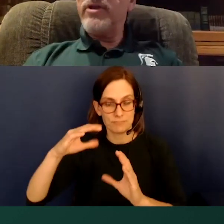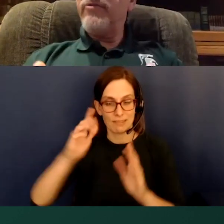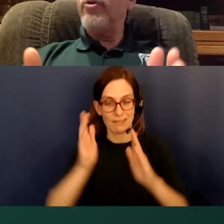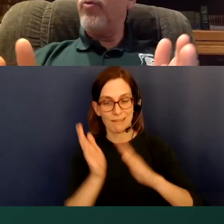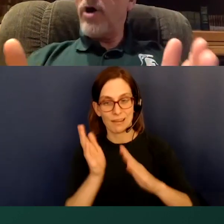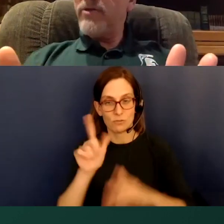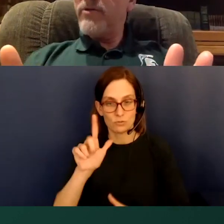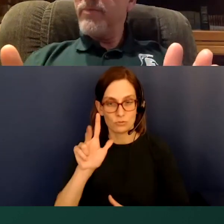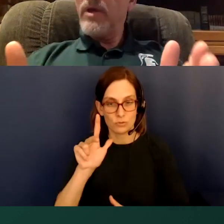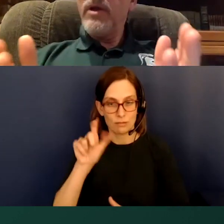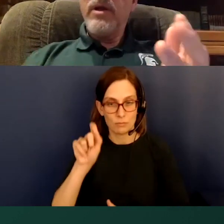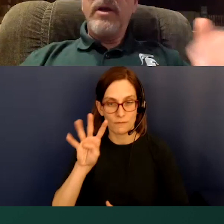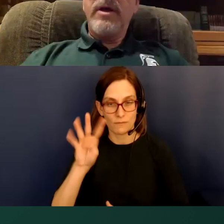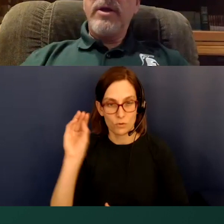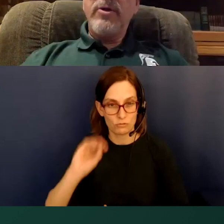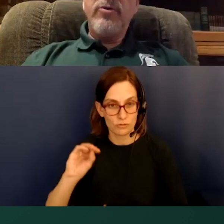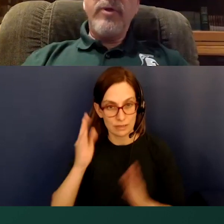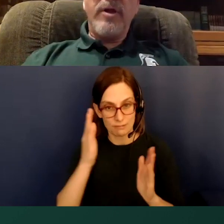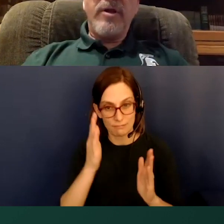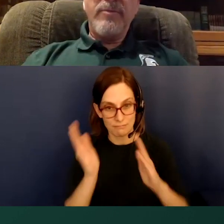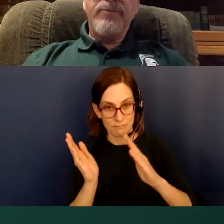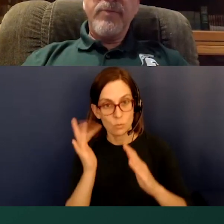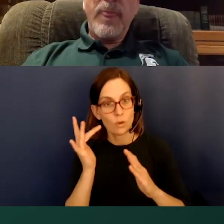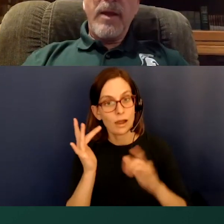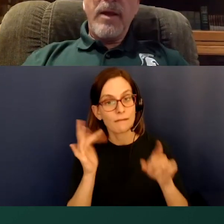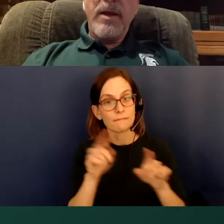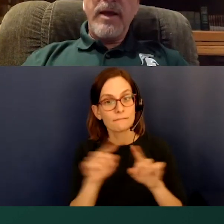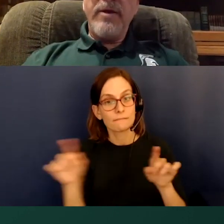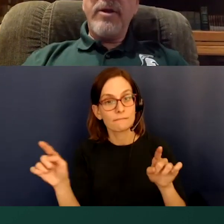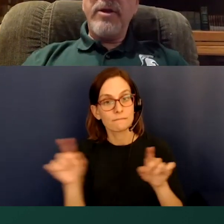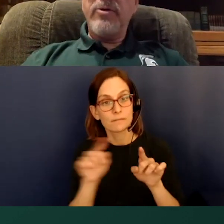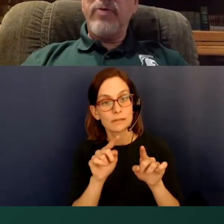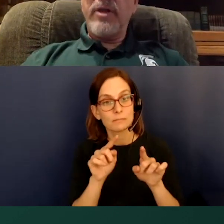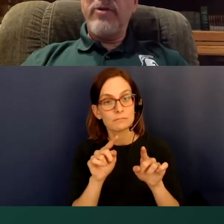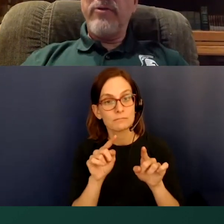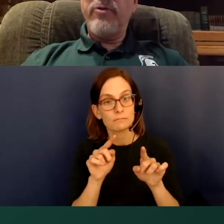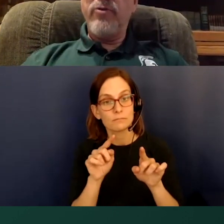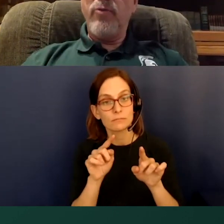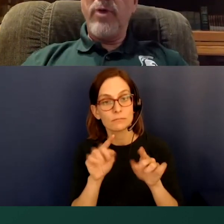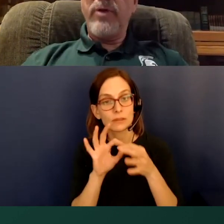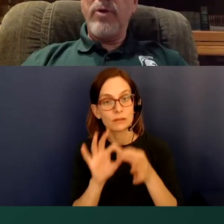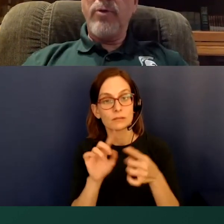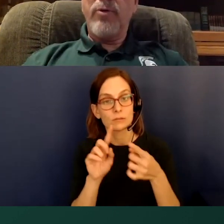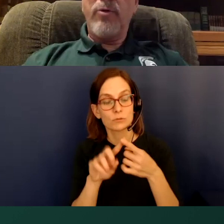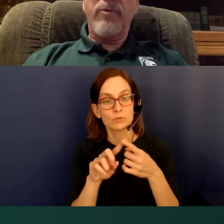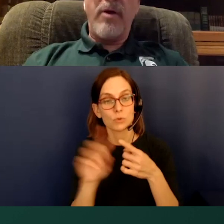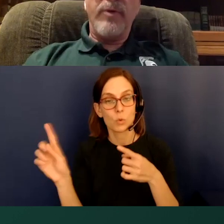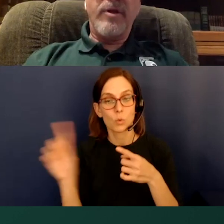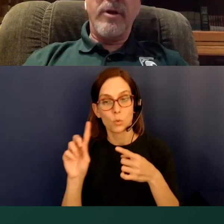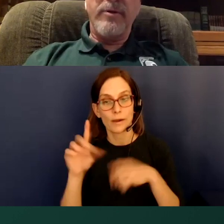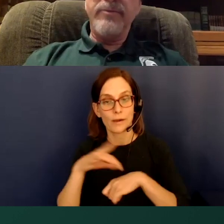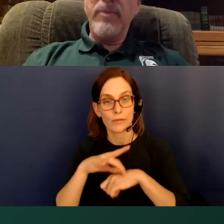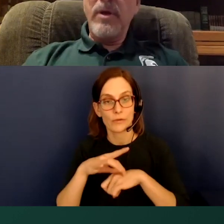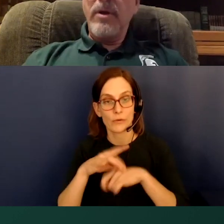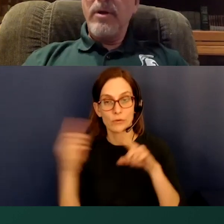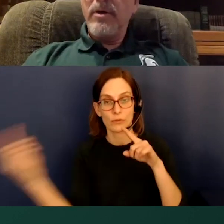Tilted relative to what? To this. It is tilted relative to where the Earth goes around the